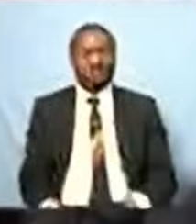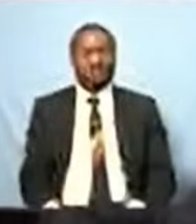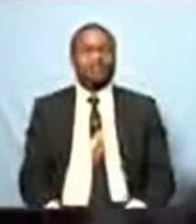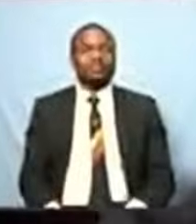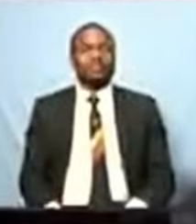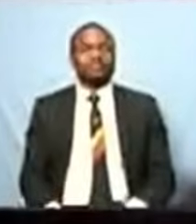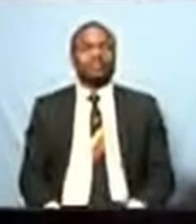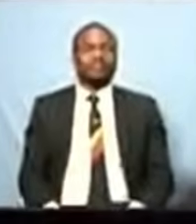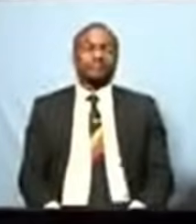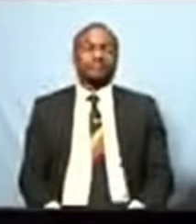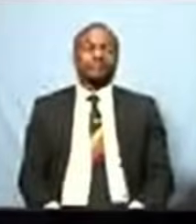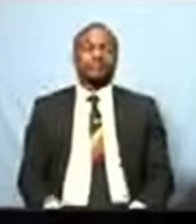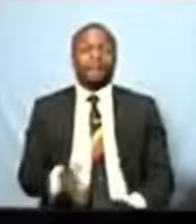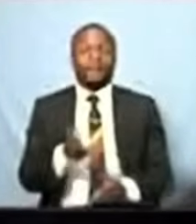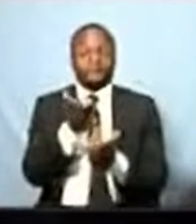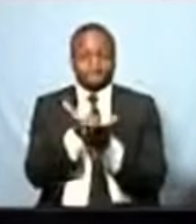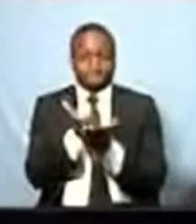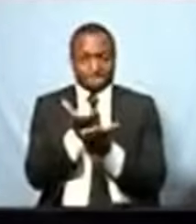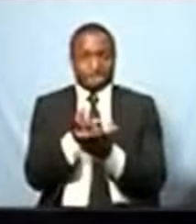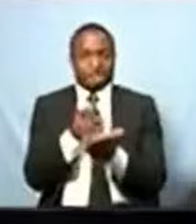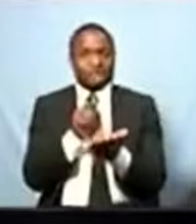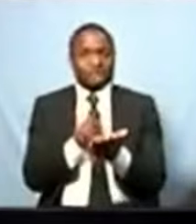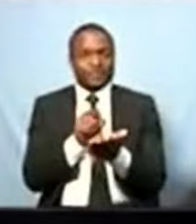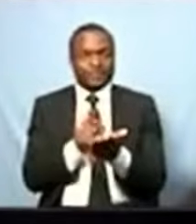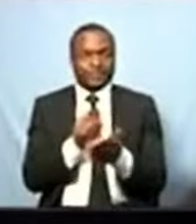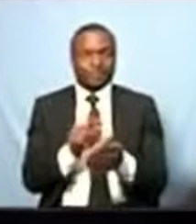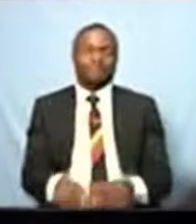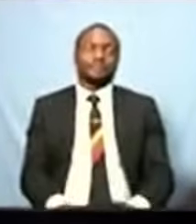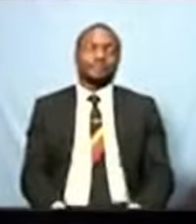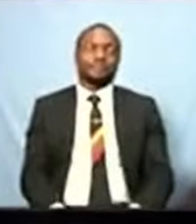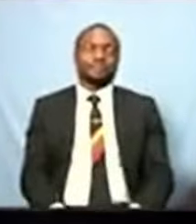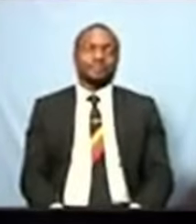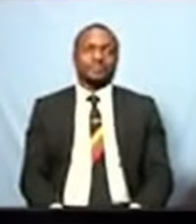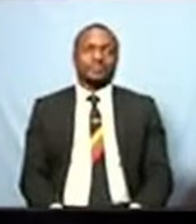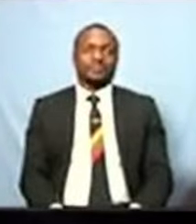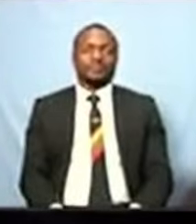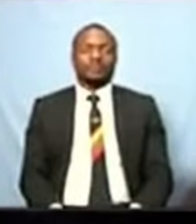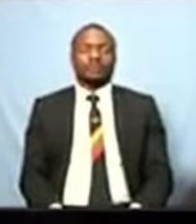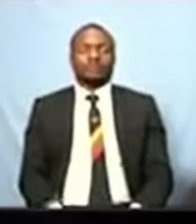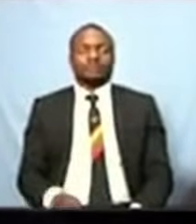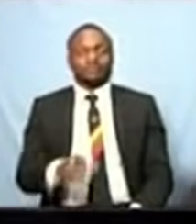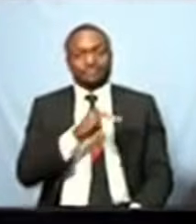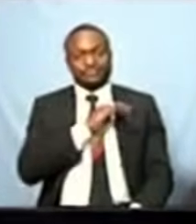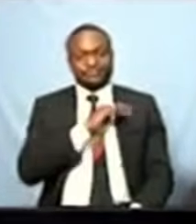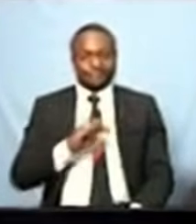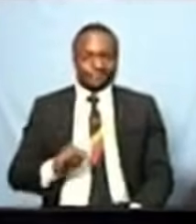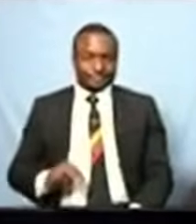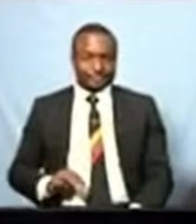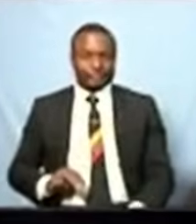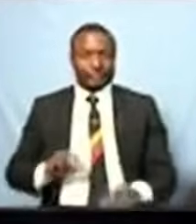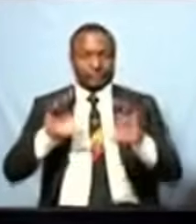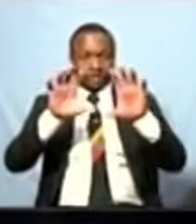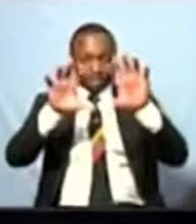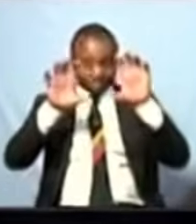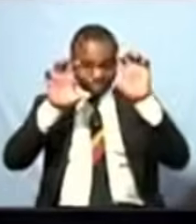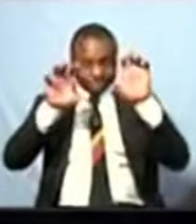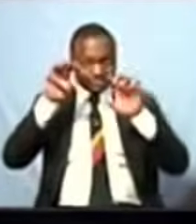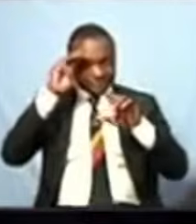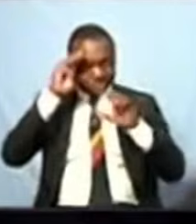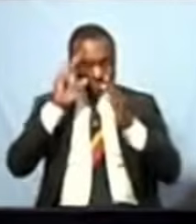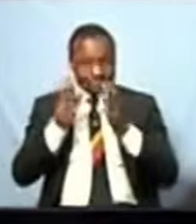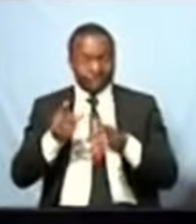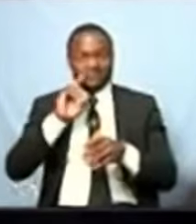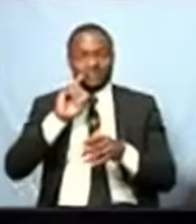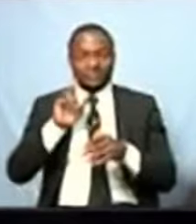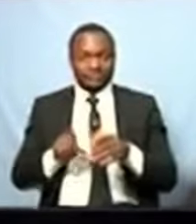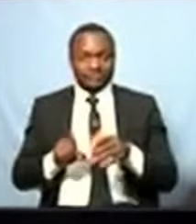The proposal that members of the executive cabinet, that is, must